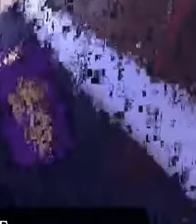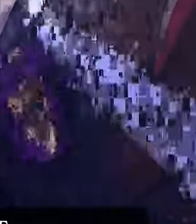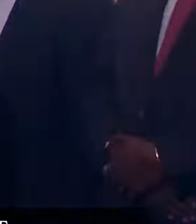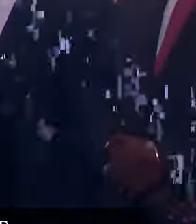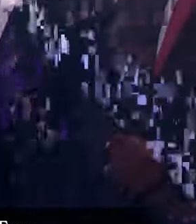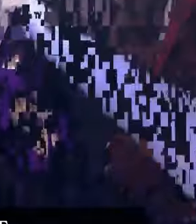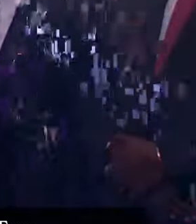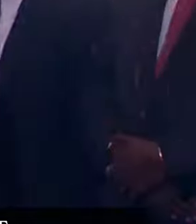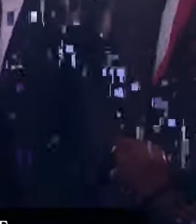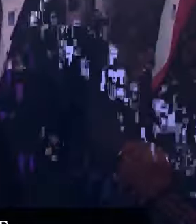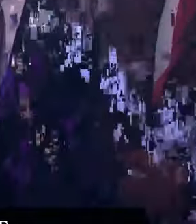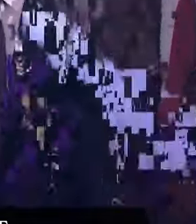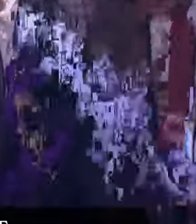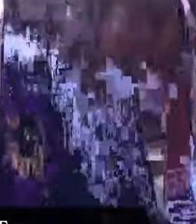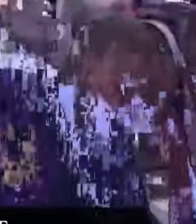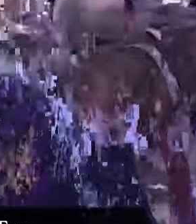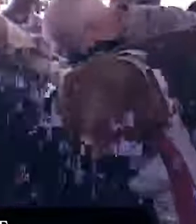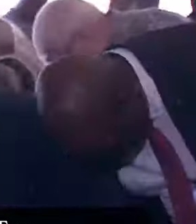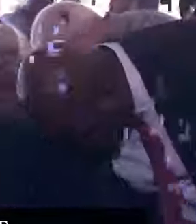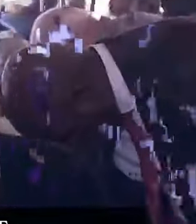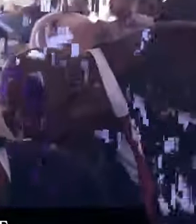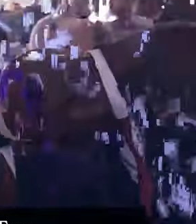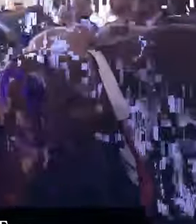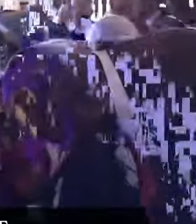may be seated. Thank you very much.